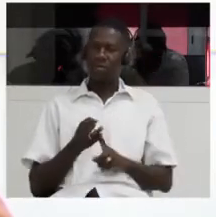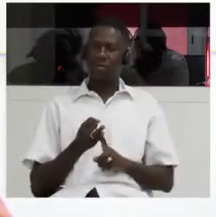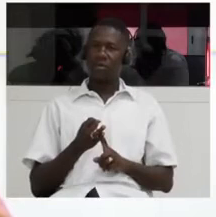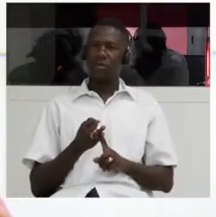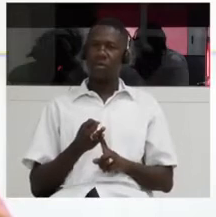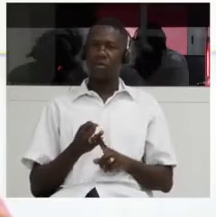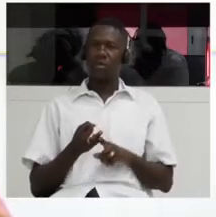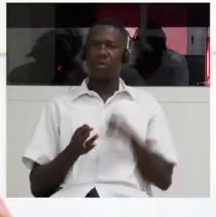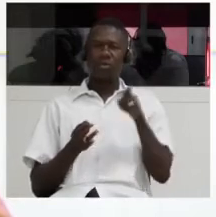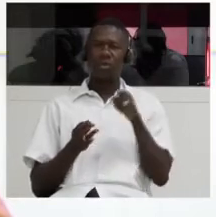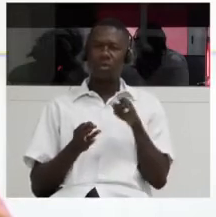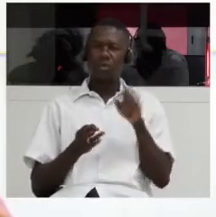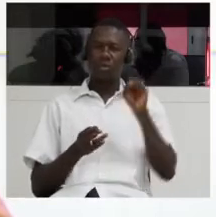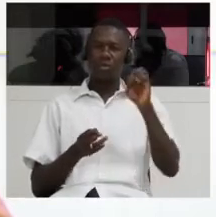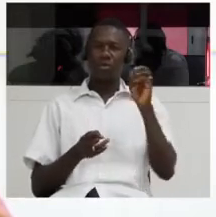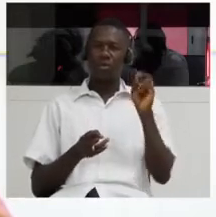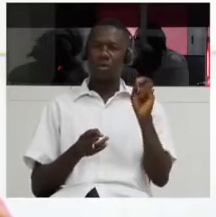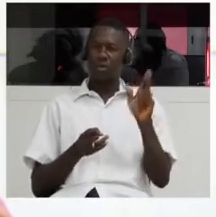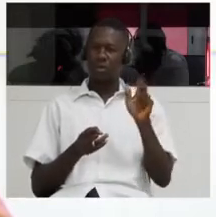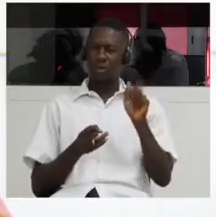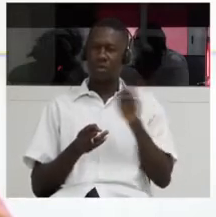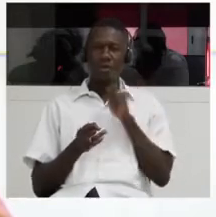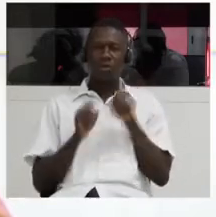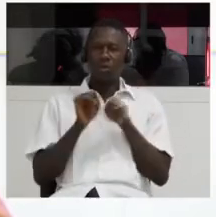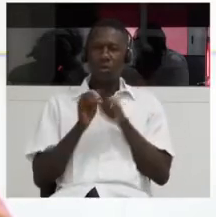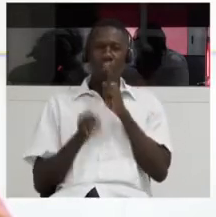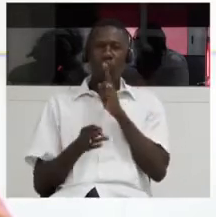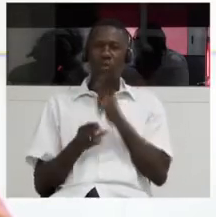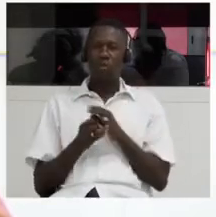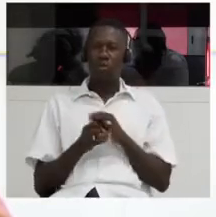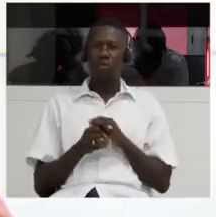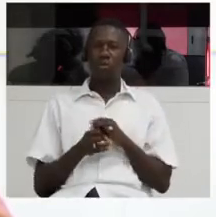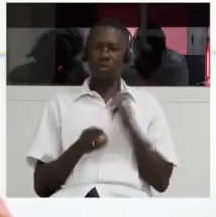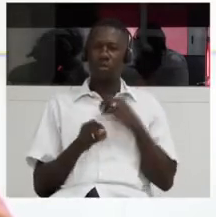who? Saul was with Sadibu.